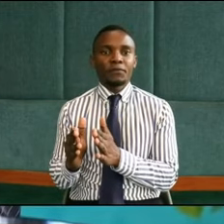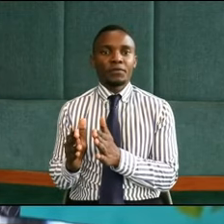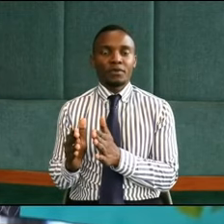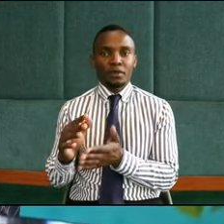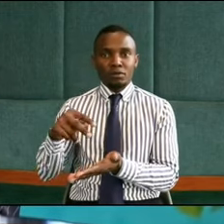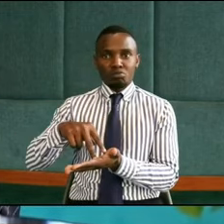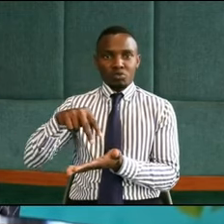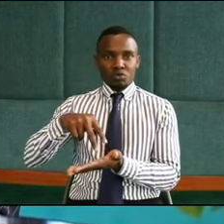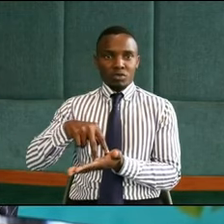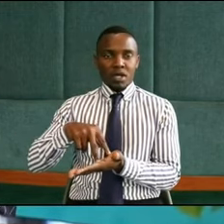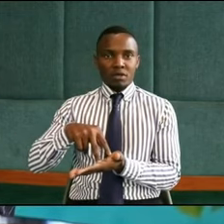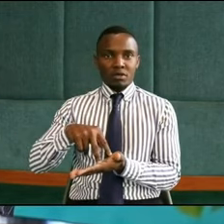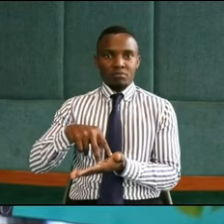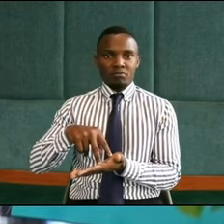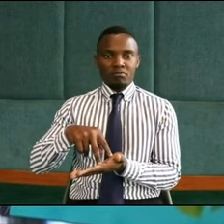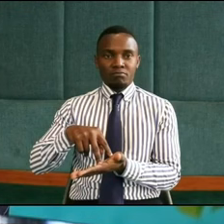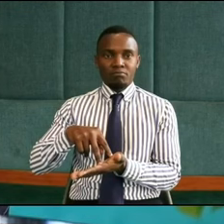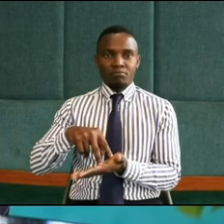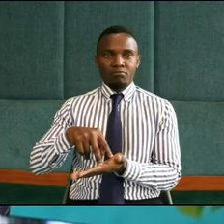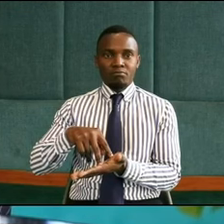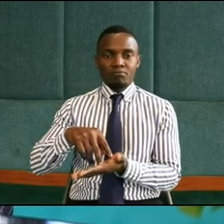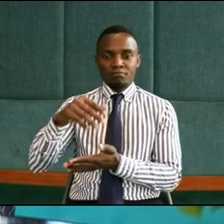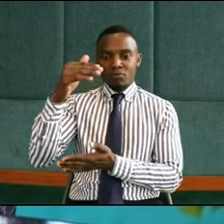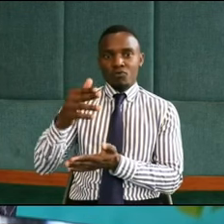to stand before His holy presence this morning.